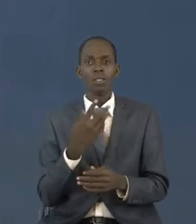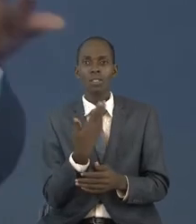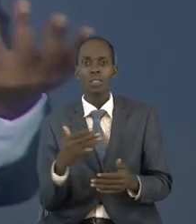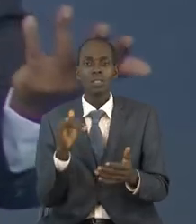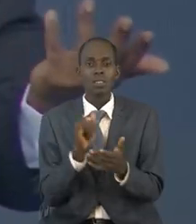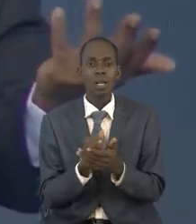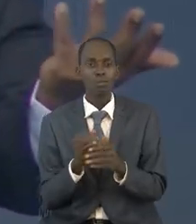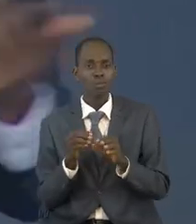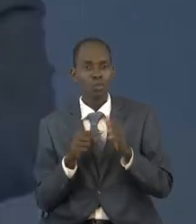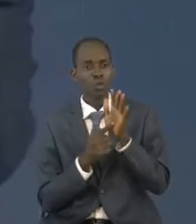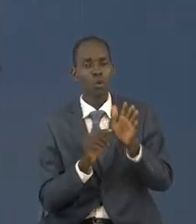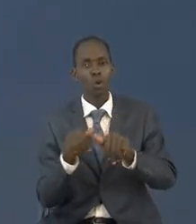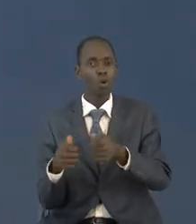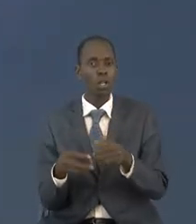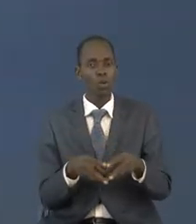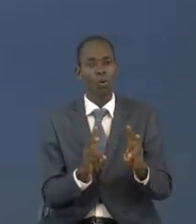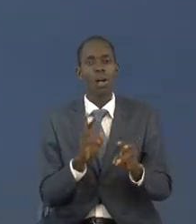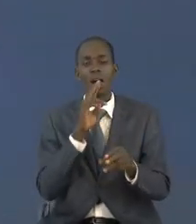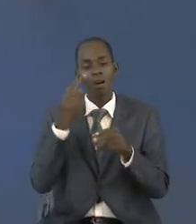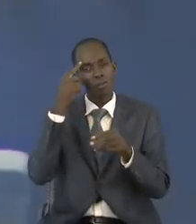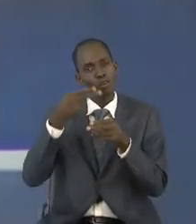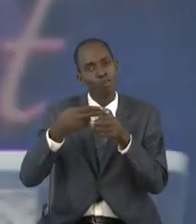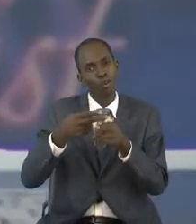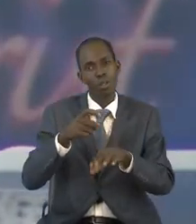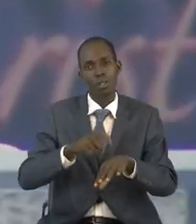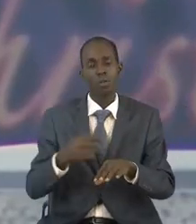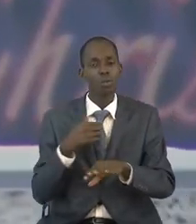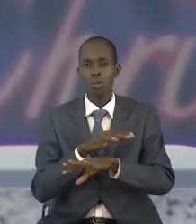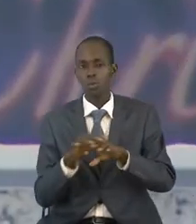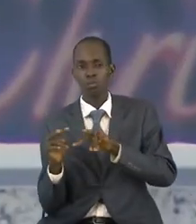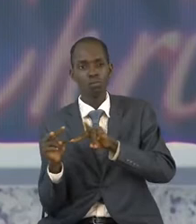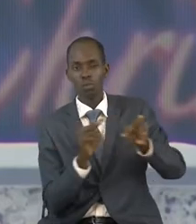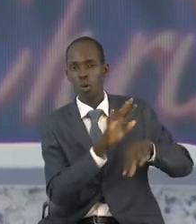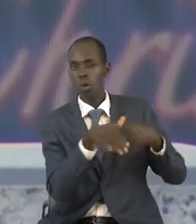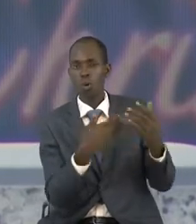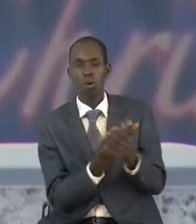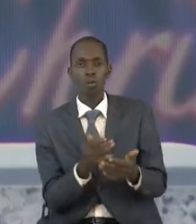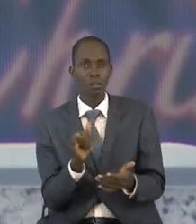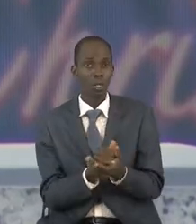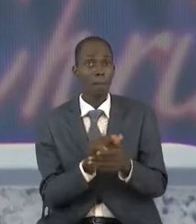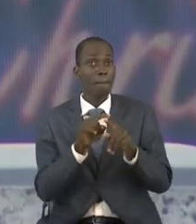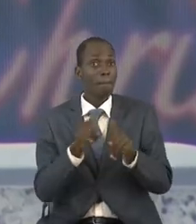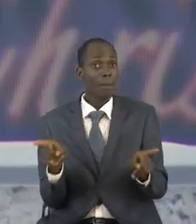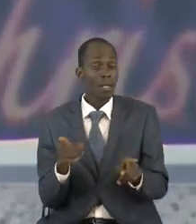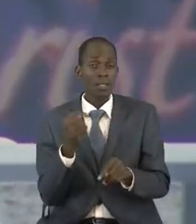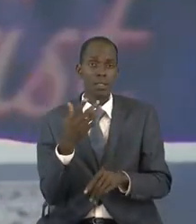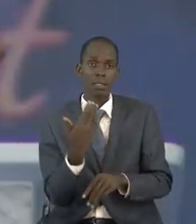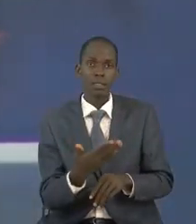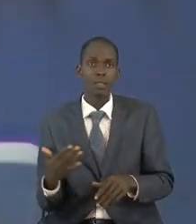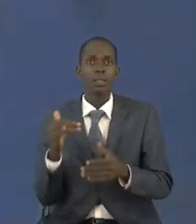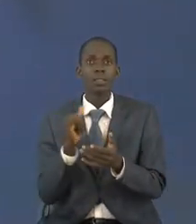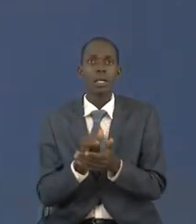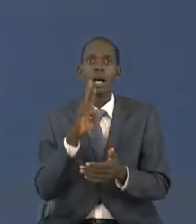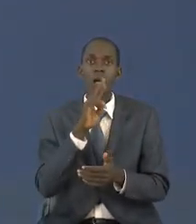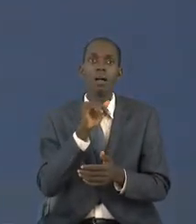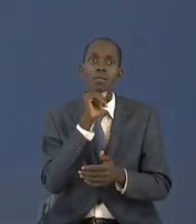us, the temporal things, it says we don't look at them, but the things which are not